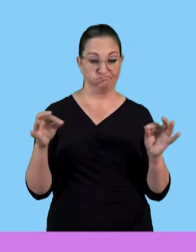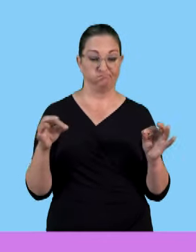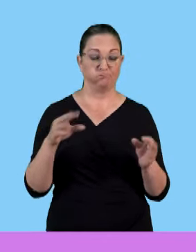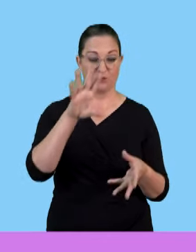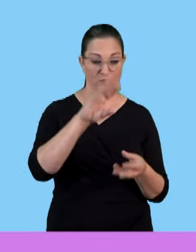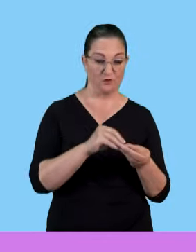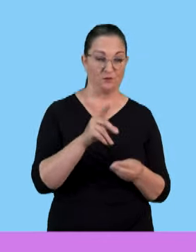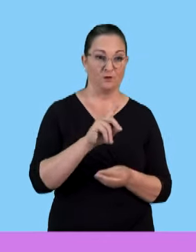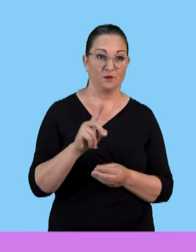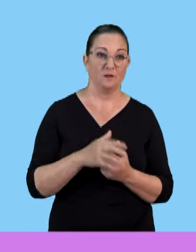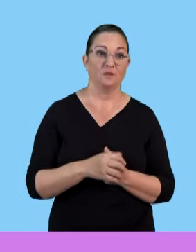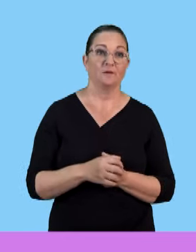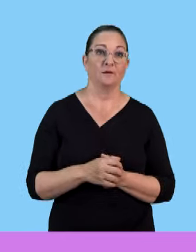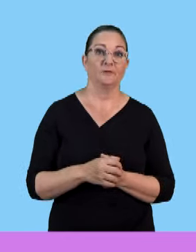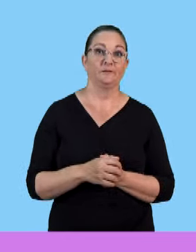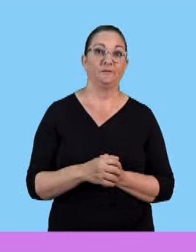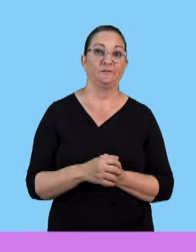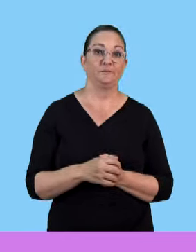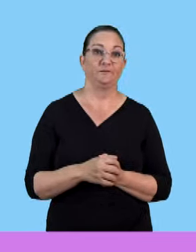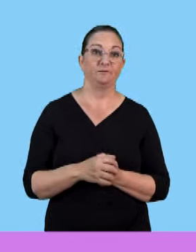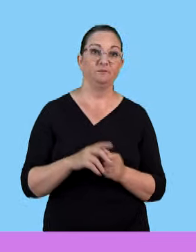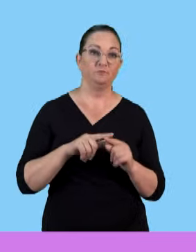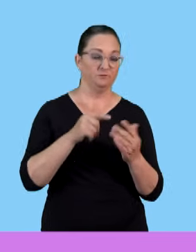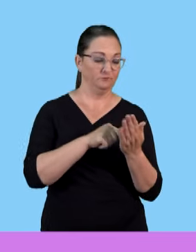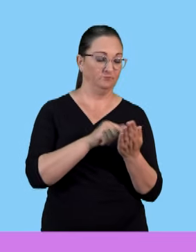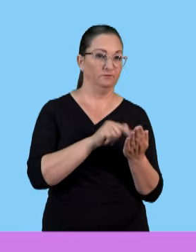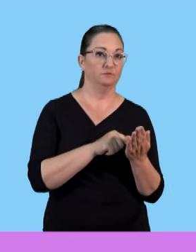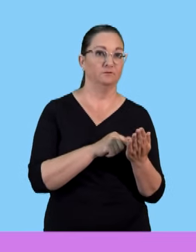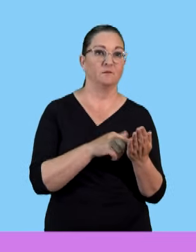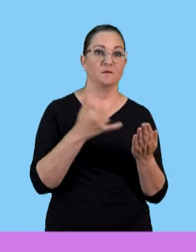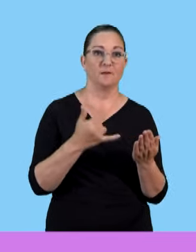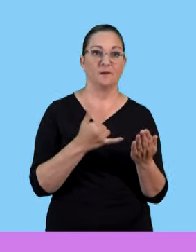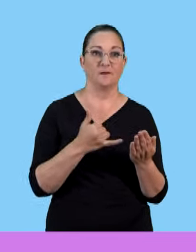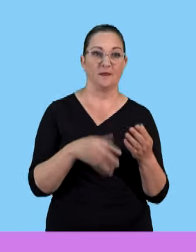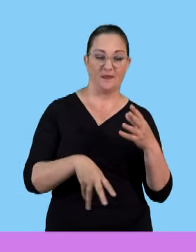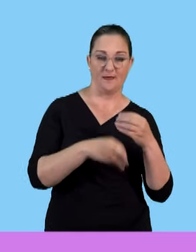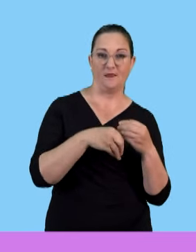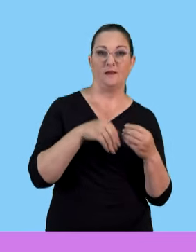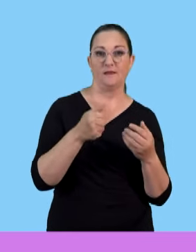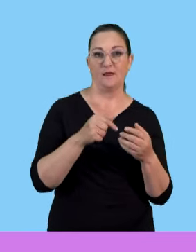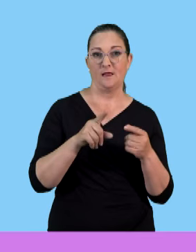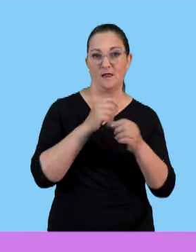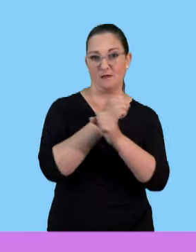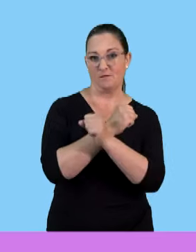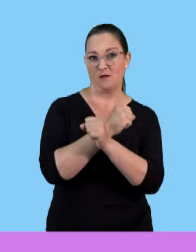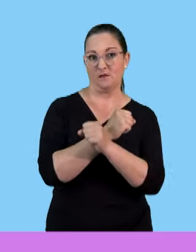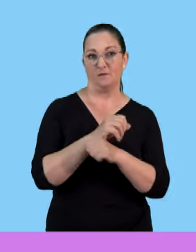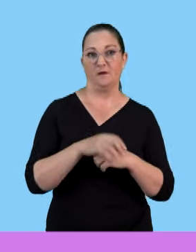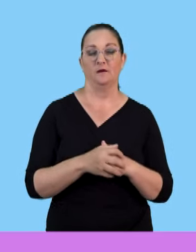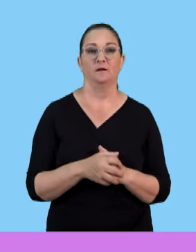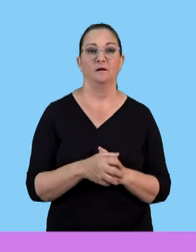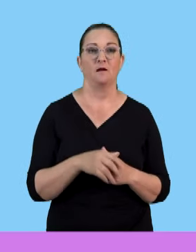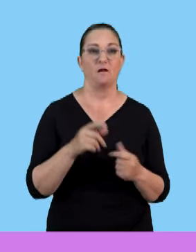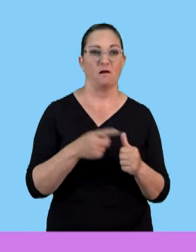you work that out to find the total amount to be paid by this customer, you simply punch it as to add and multiply